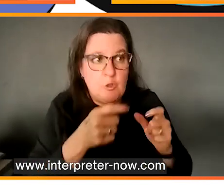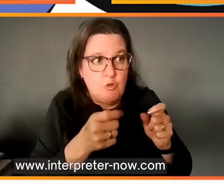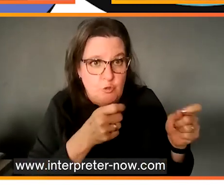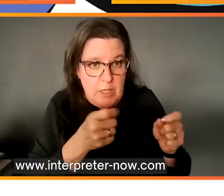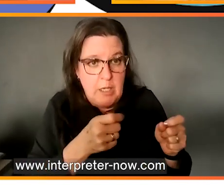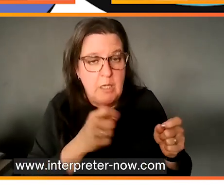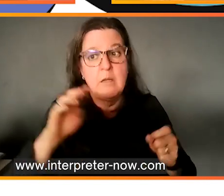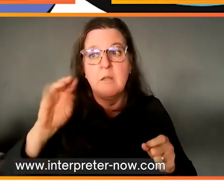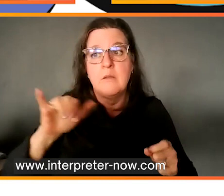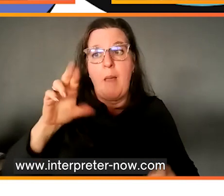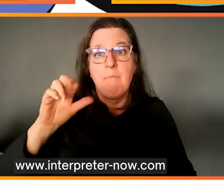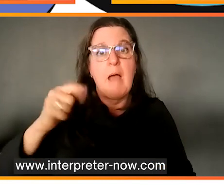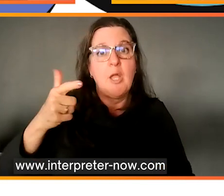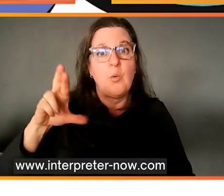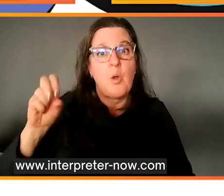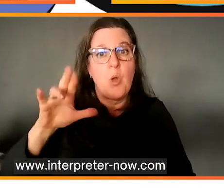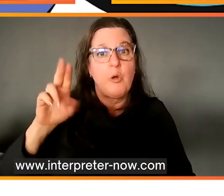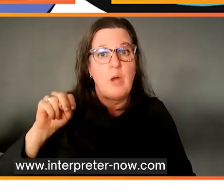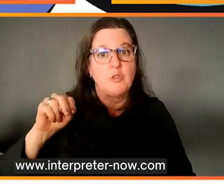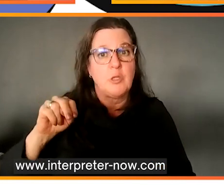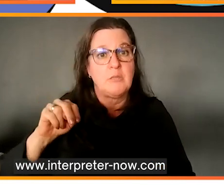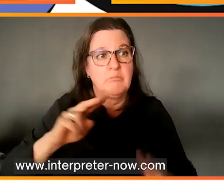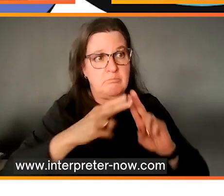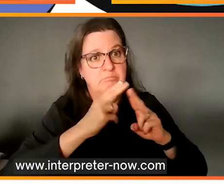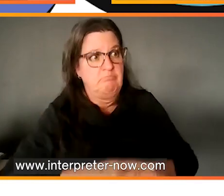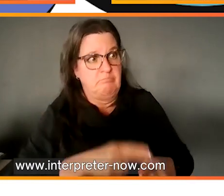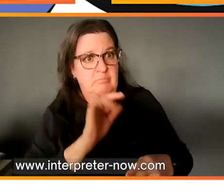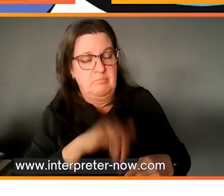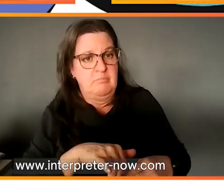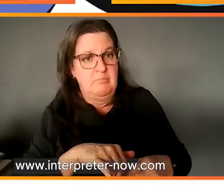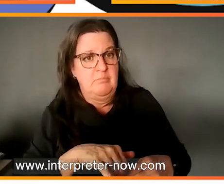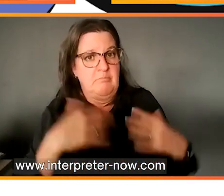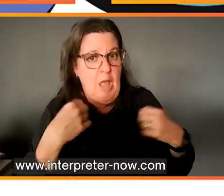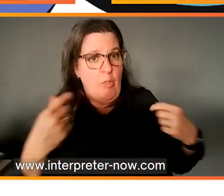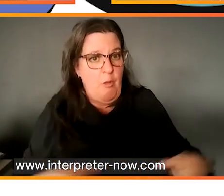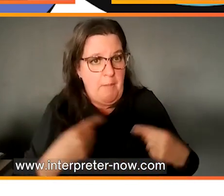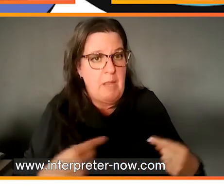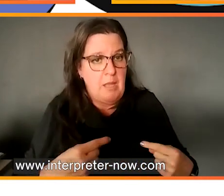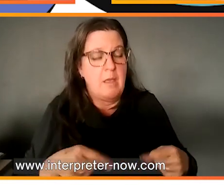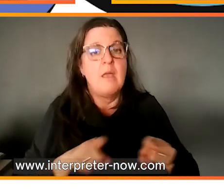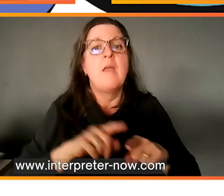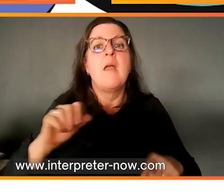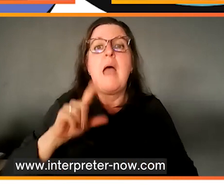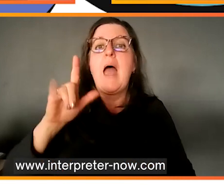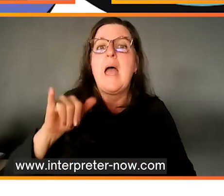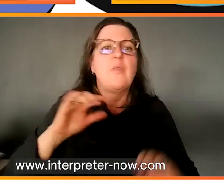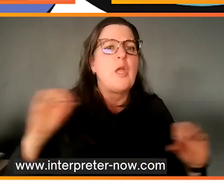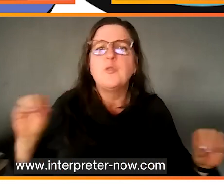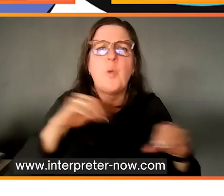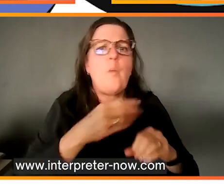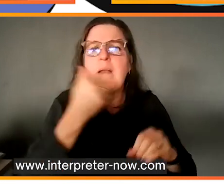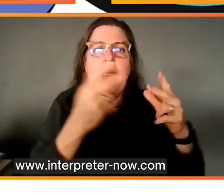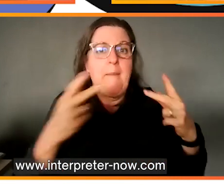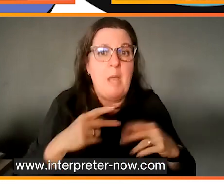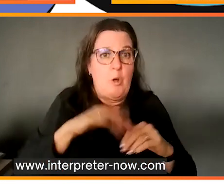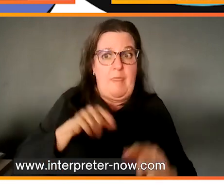that, as an ally, there's no one in a better position than you as an ally to help that